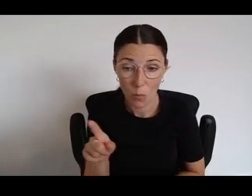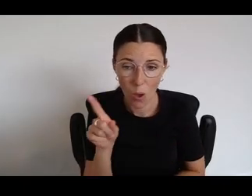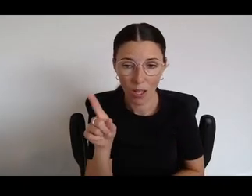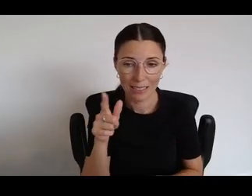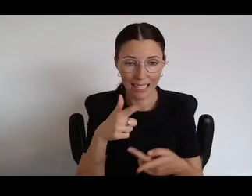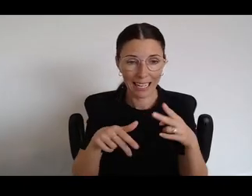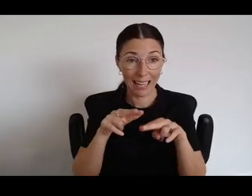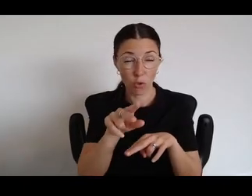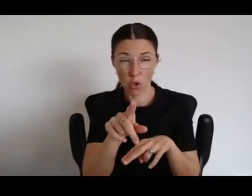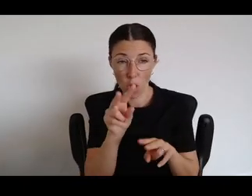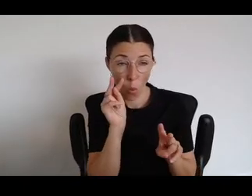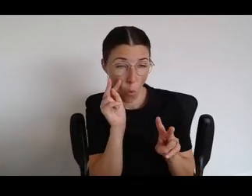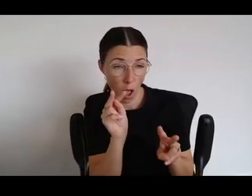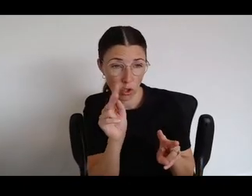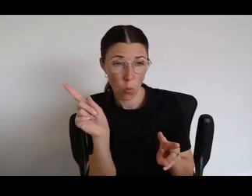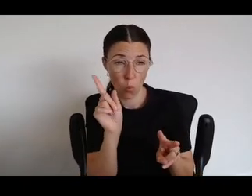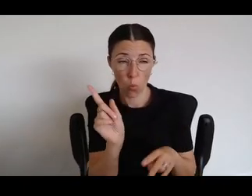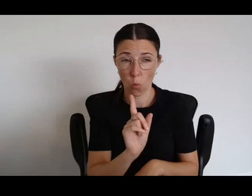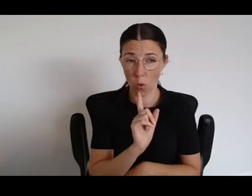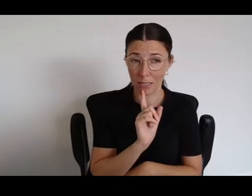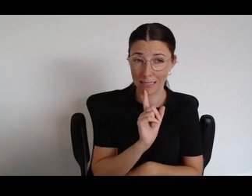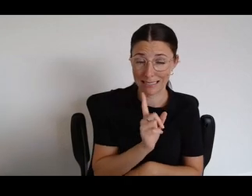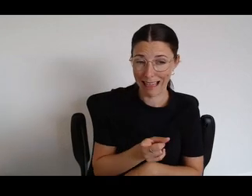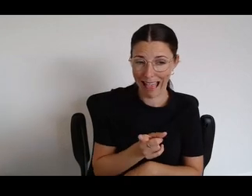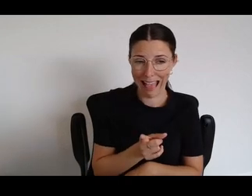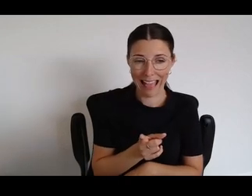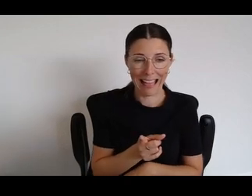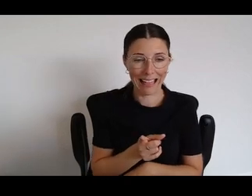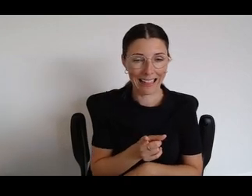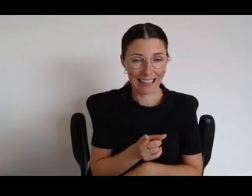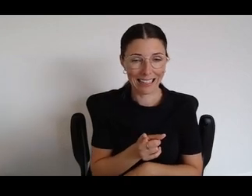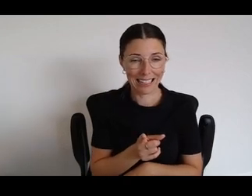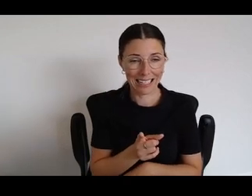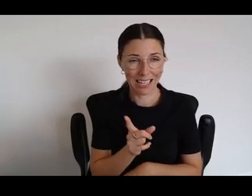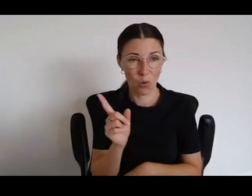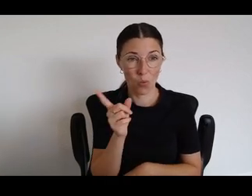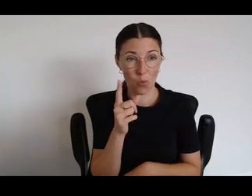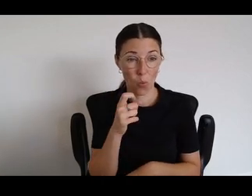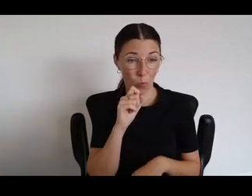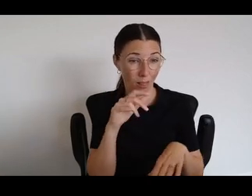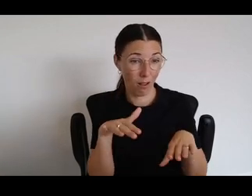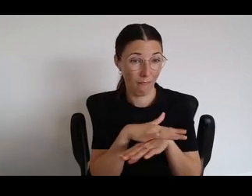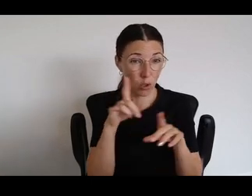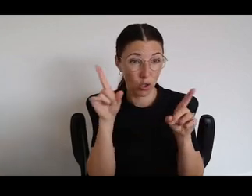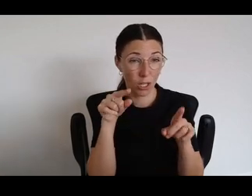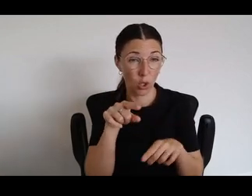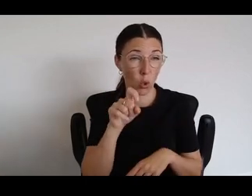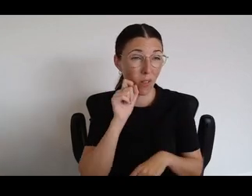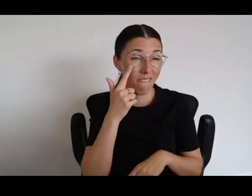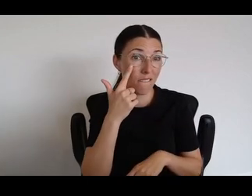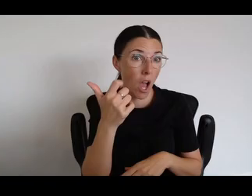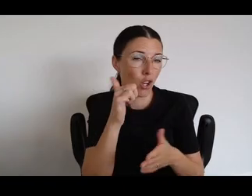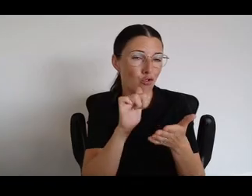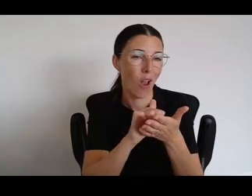close attention to what we say, what we have to, what we're talking about here today, you're going to find right answers to these